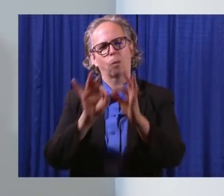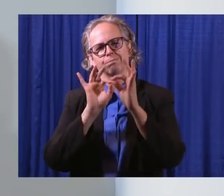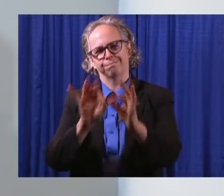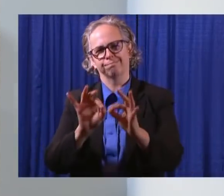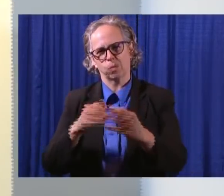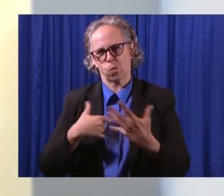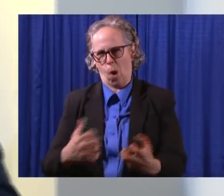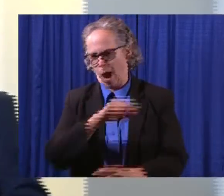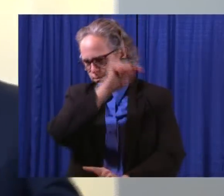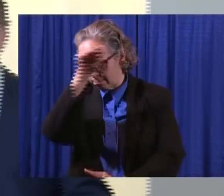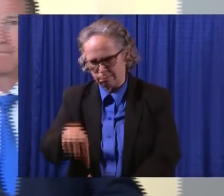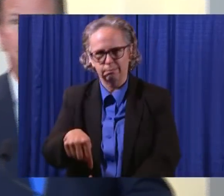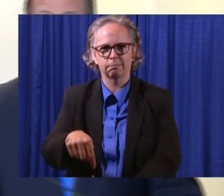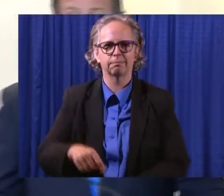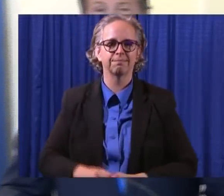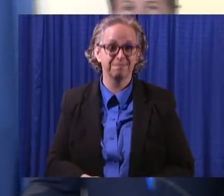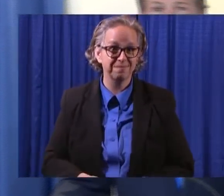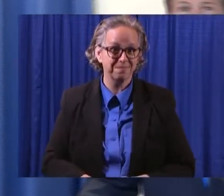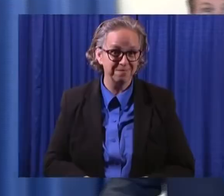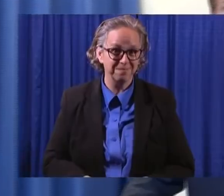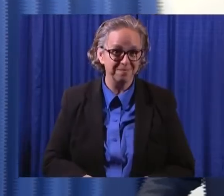it.